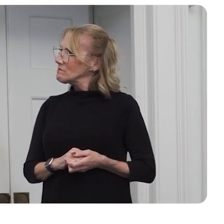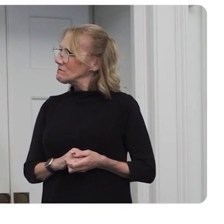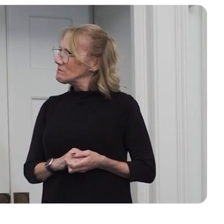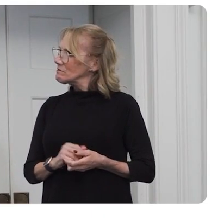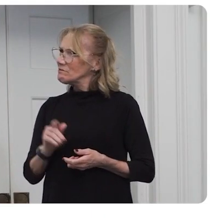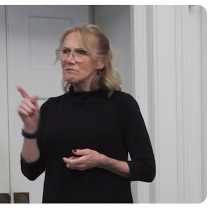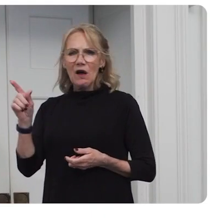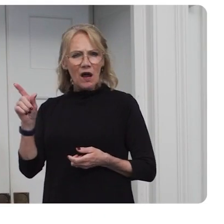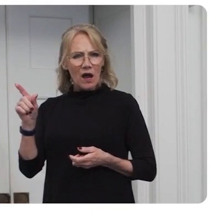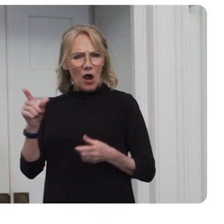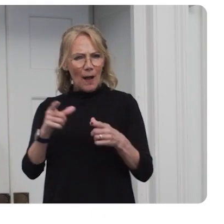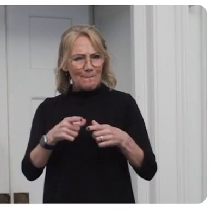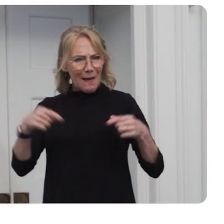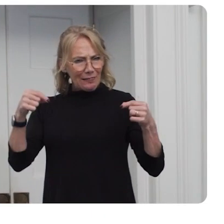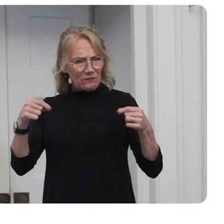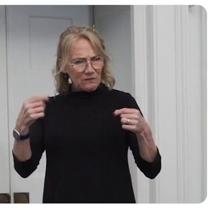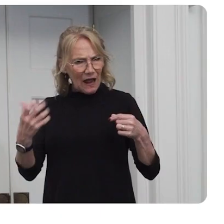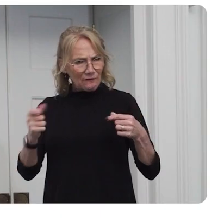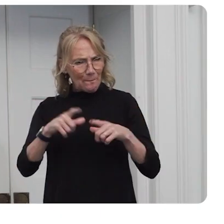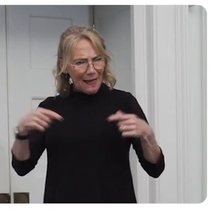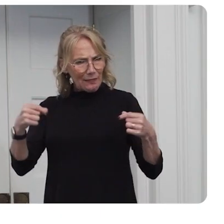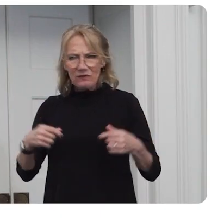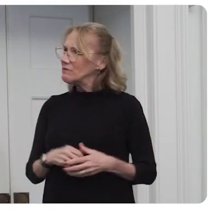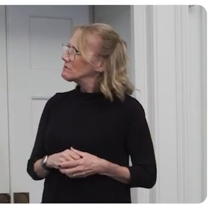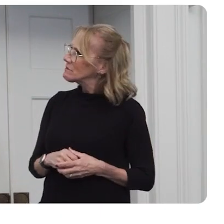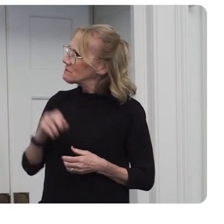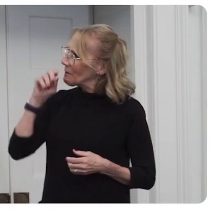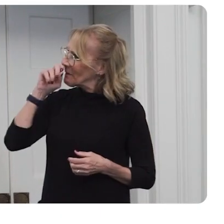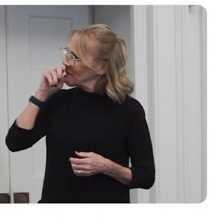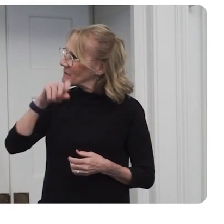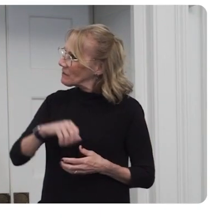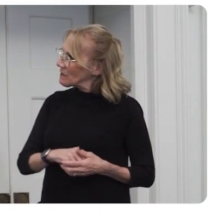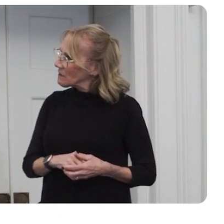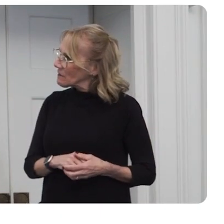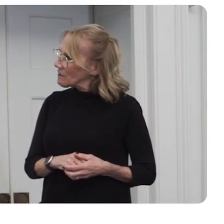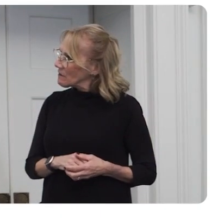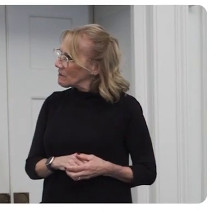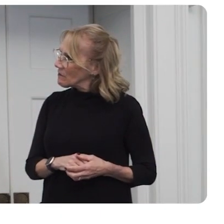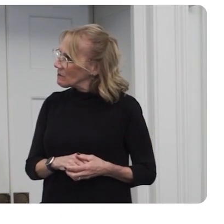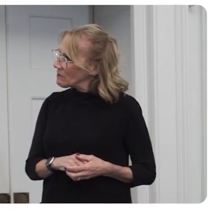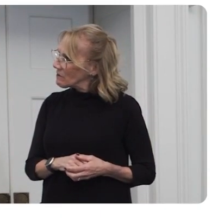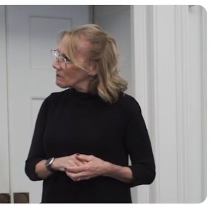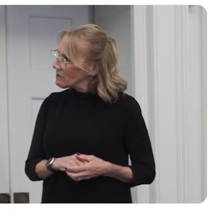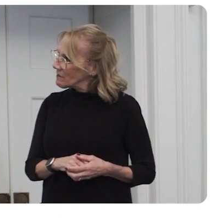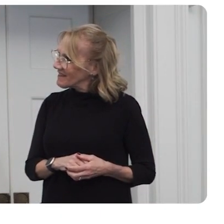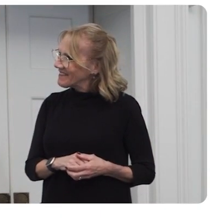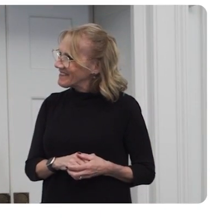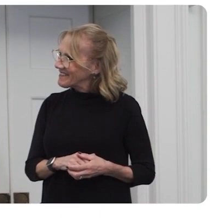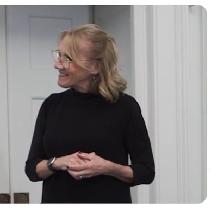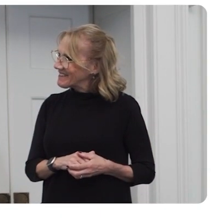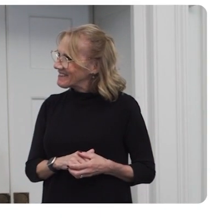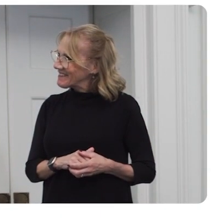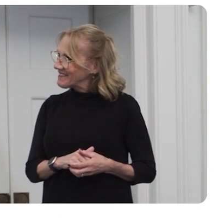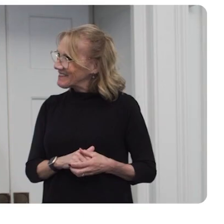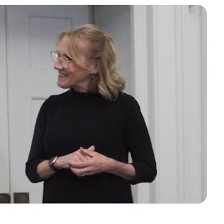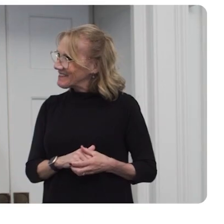And what about the melons? Have you got the melons nearby? No, they're not my boobs. They're my boobs, yeah. No, Well, I